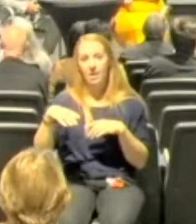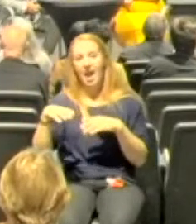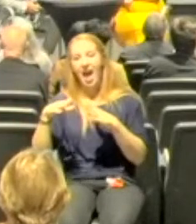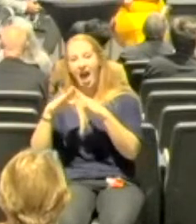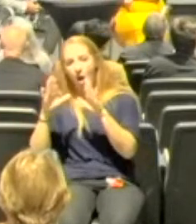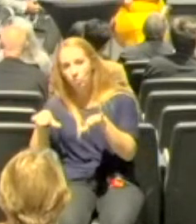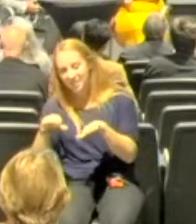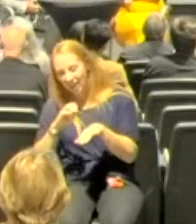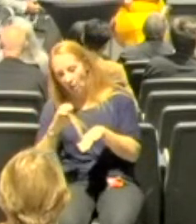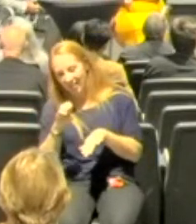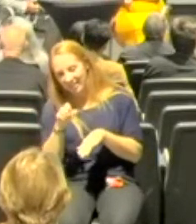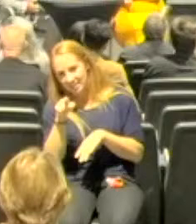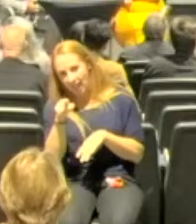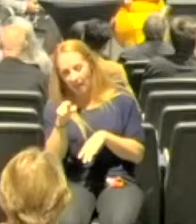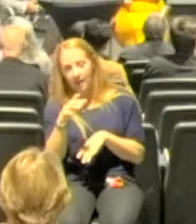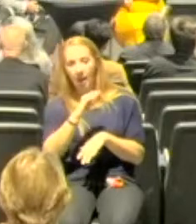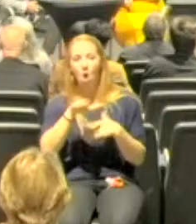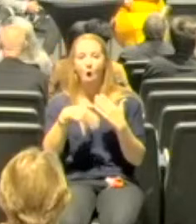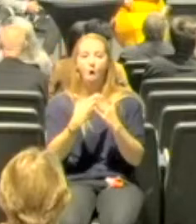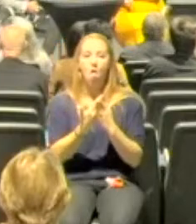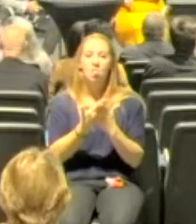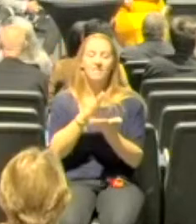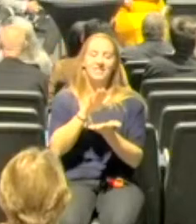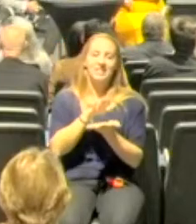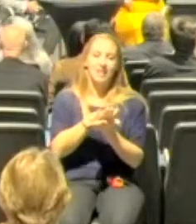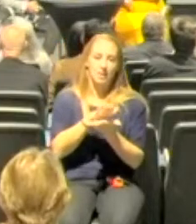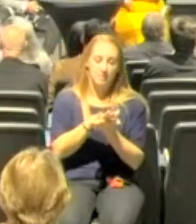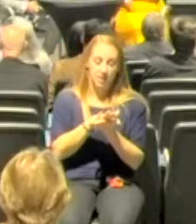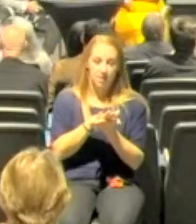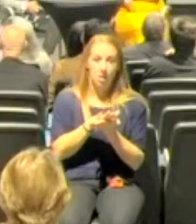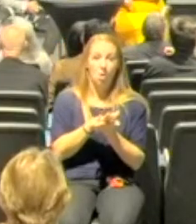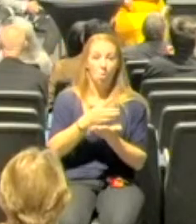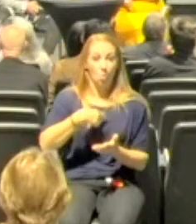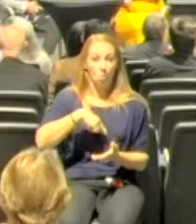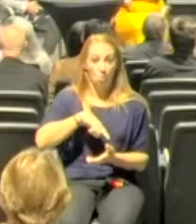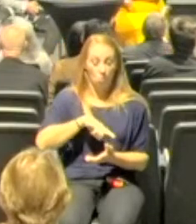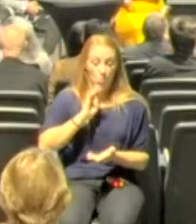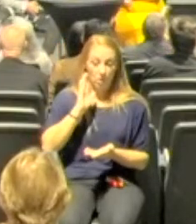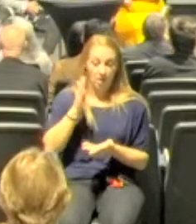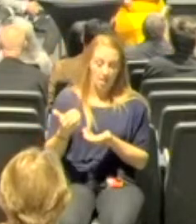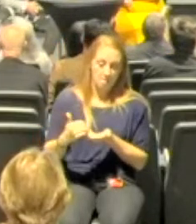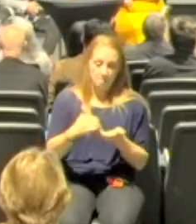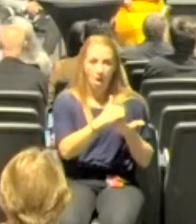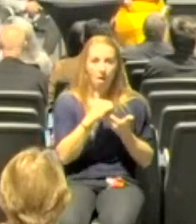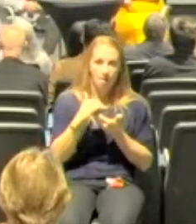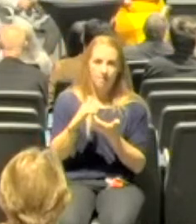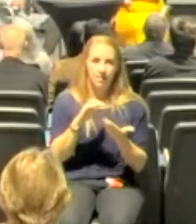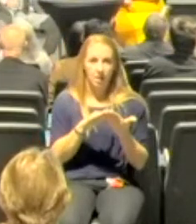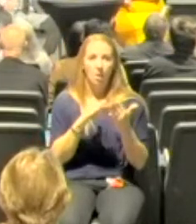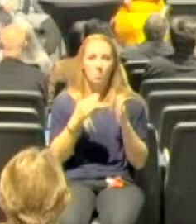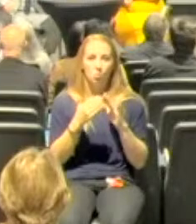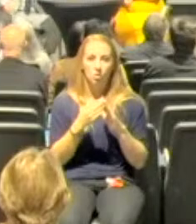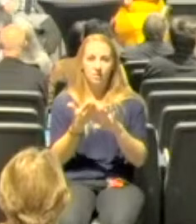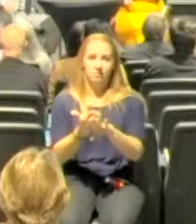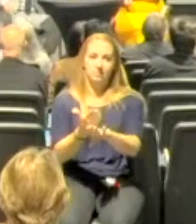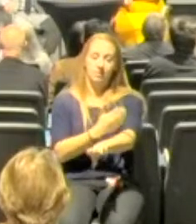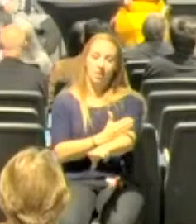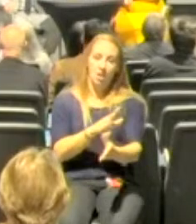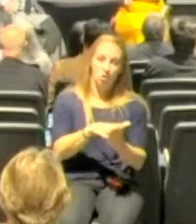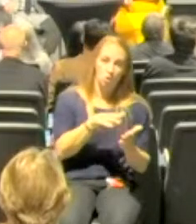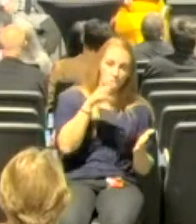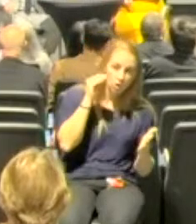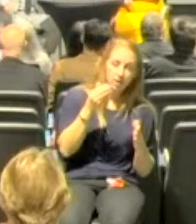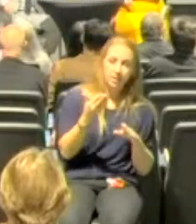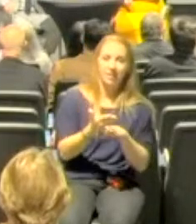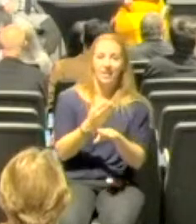east side, and all of our academic cores will greatly bond our community in terms of enhancing our learning, enhancing our